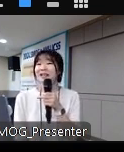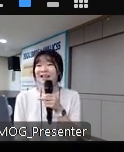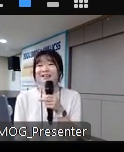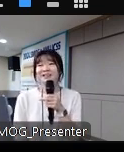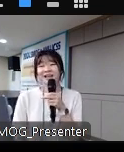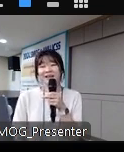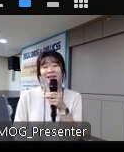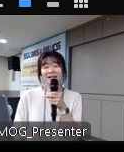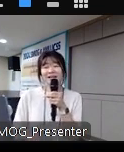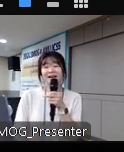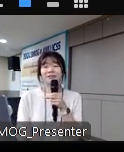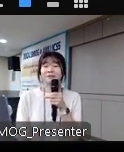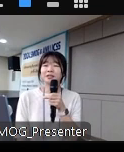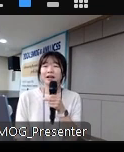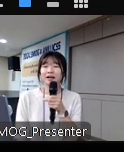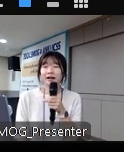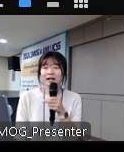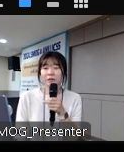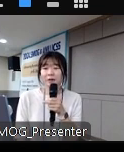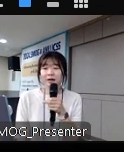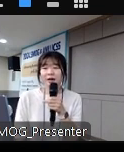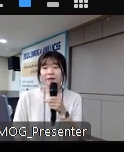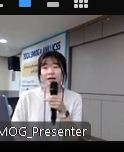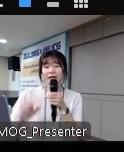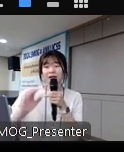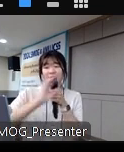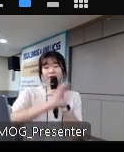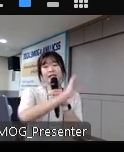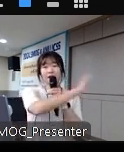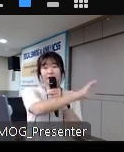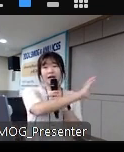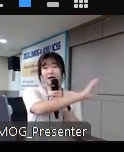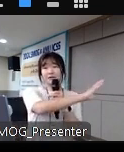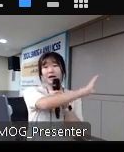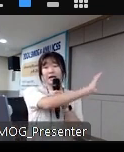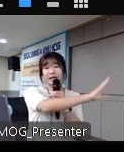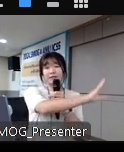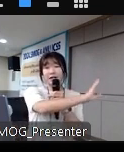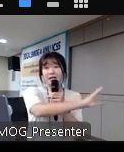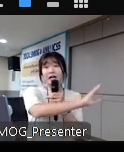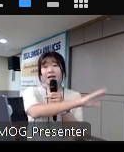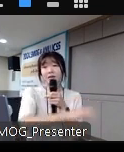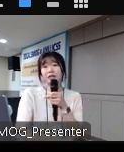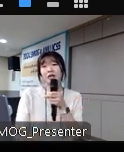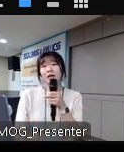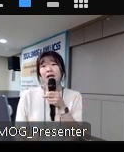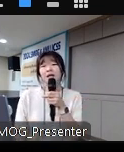point, thank you. I know that Philippe Schlenker has work that looks at donkey and anaphora in French Sign Language and shows